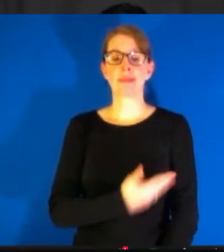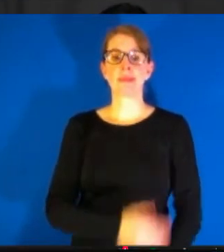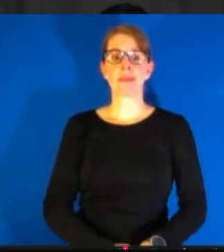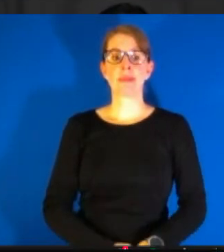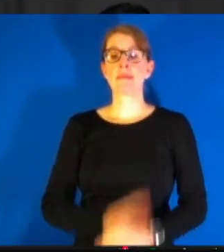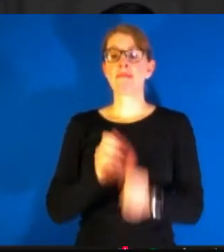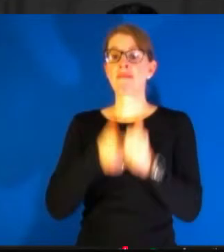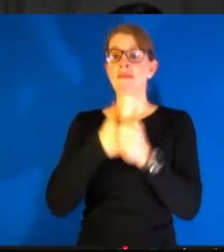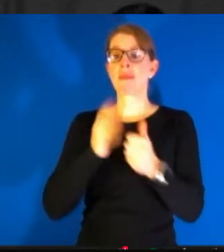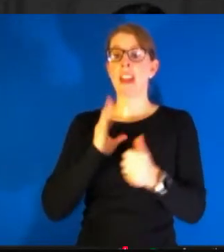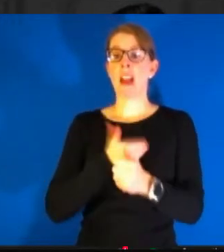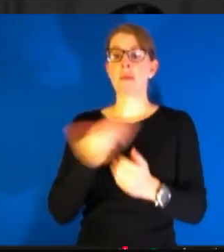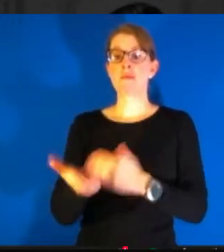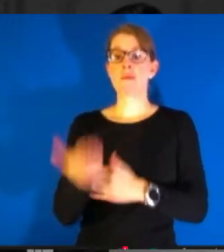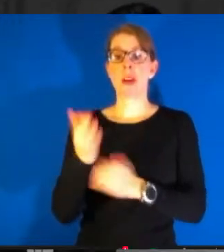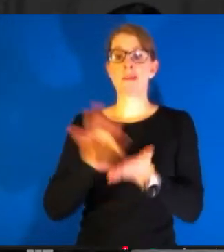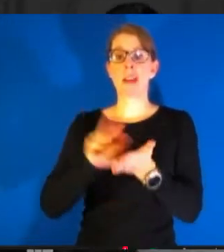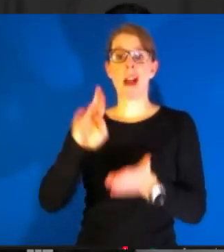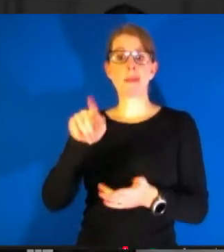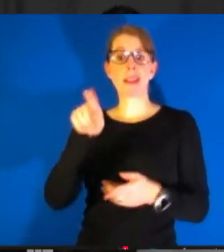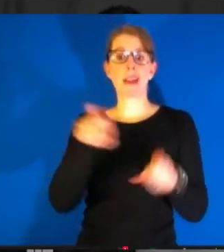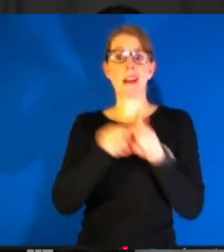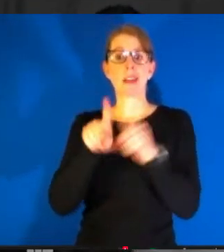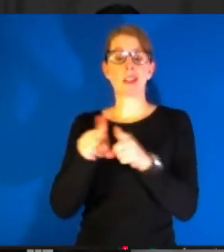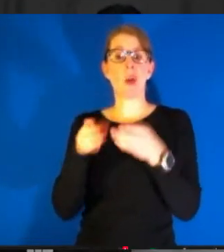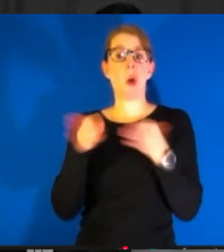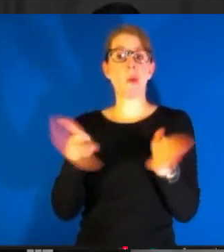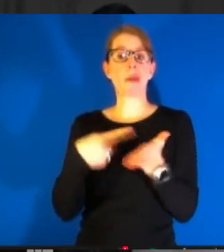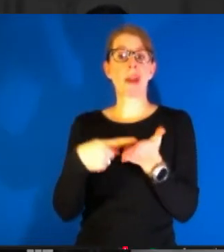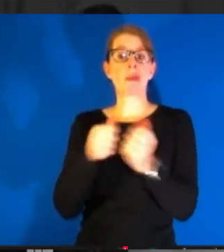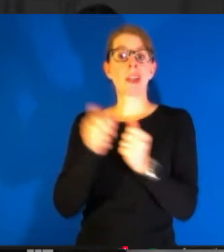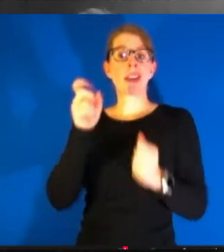Subscribe to our morning medical update and open mics